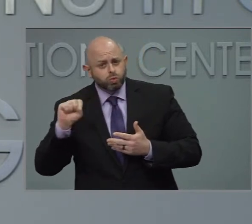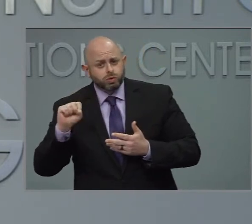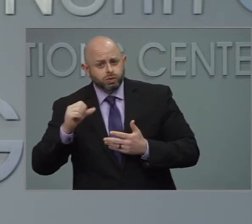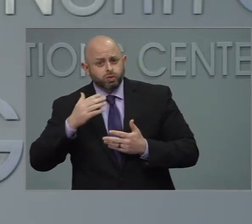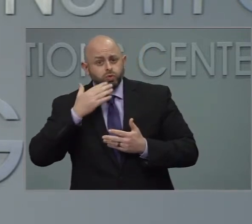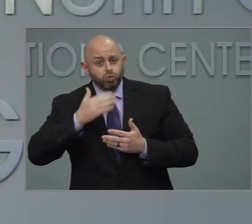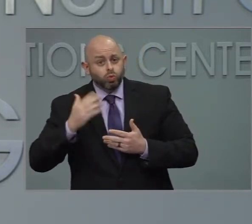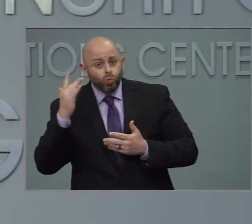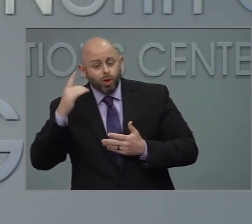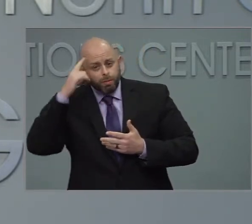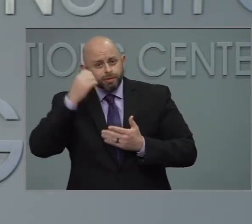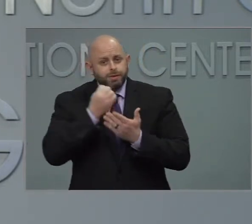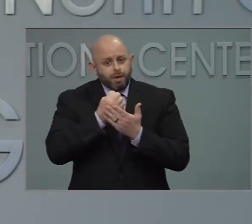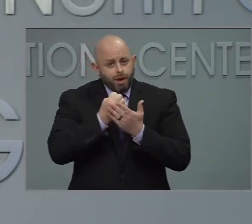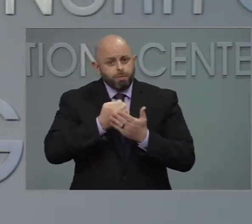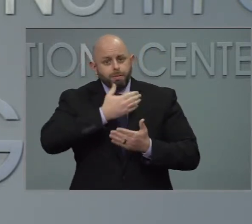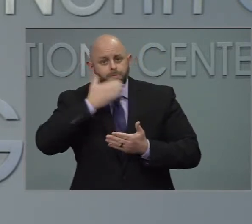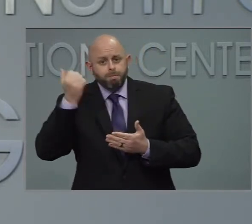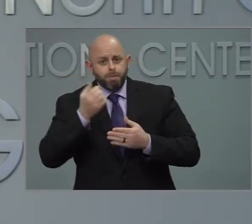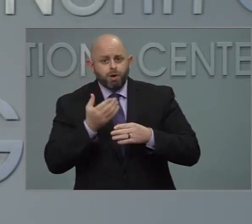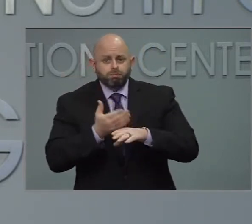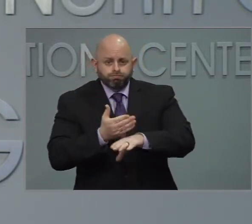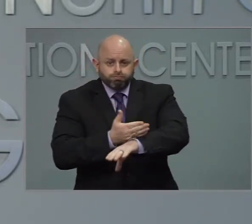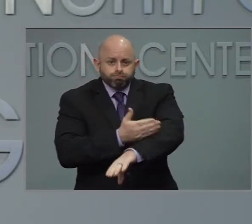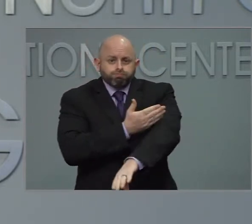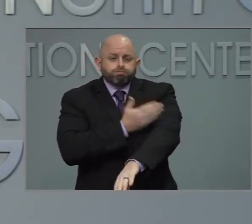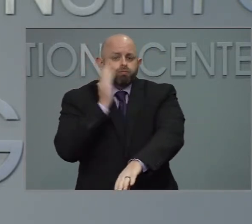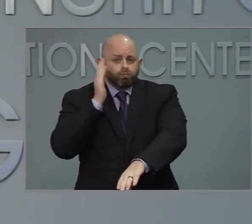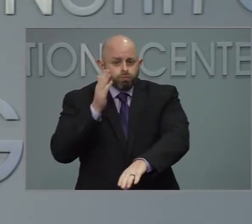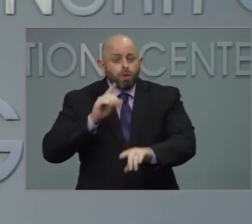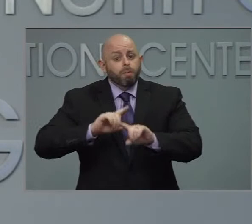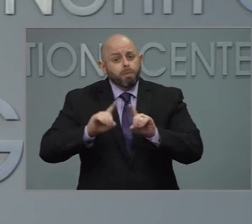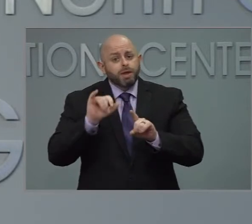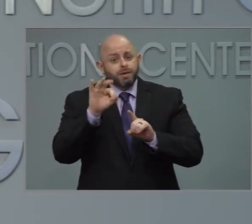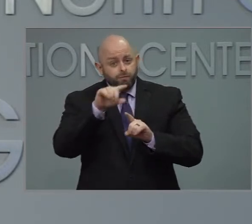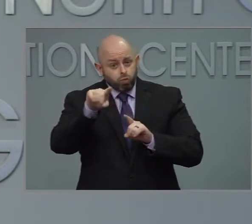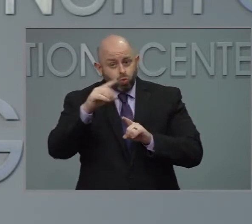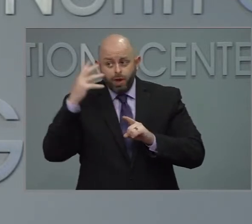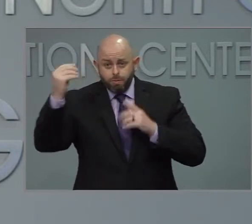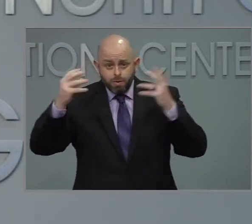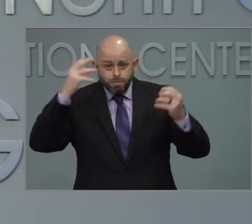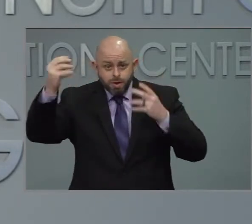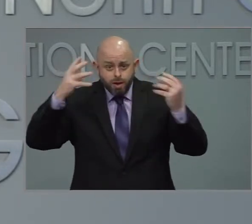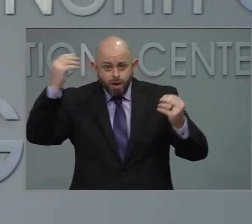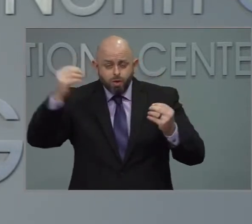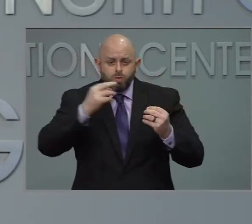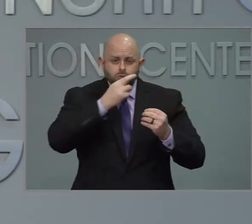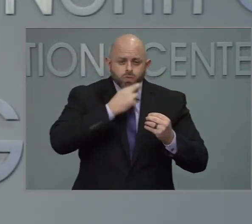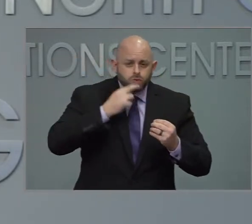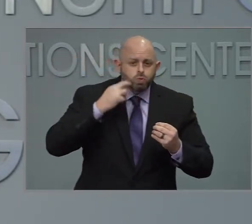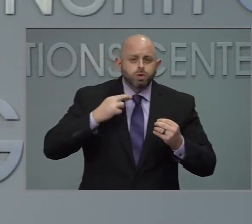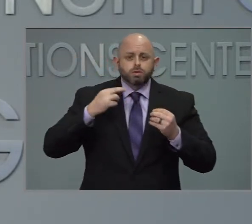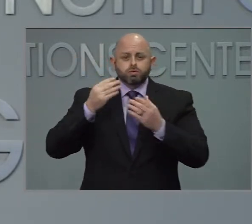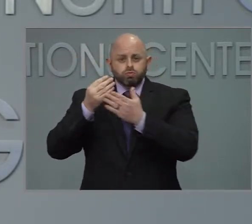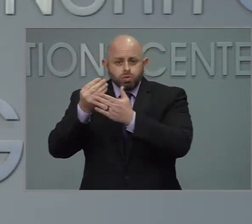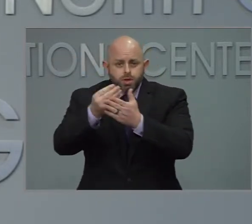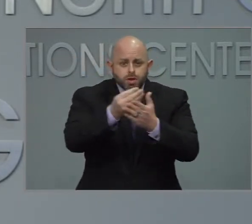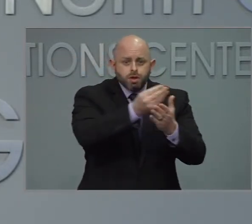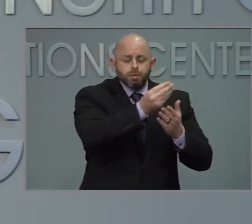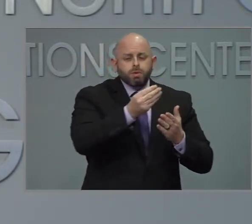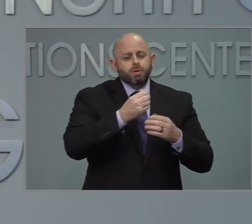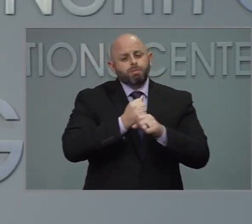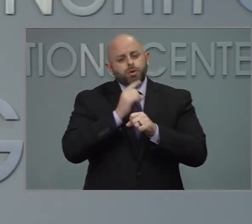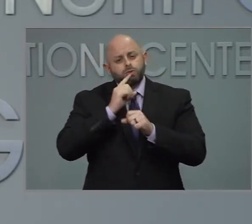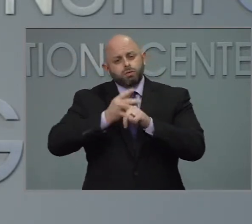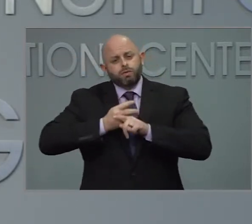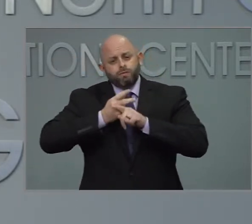economy. We just want people to make sure that they are careful and responsible to get vaccinated. The more people we